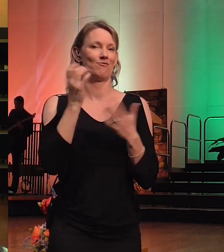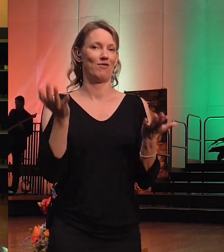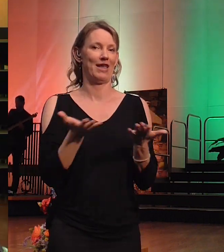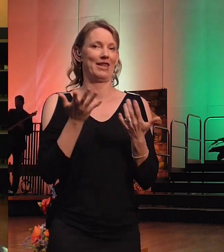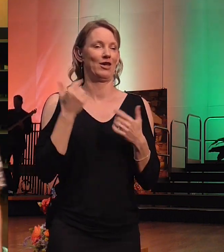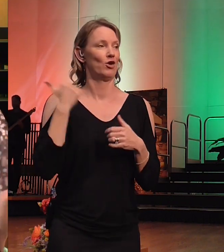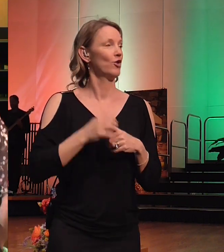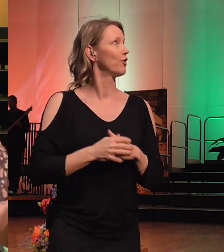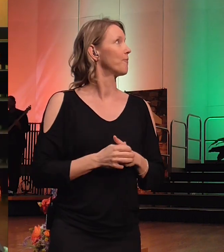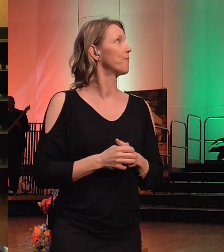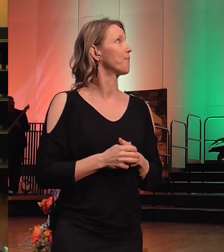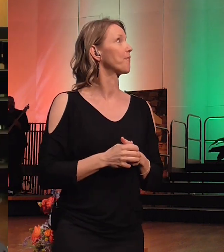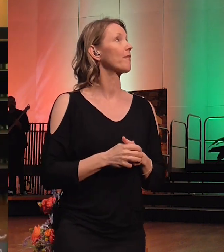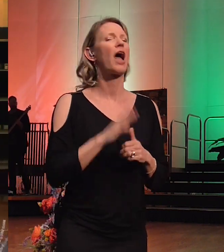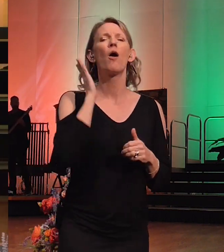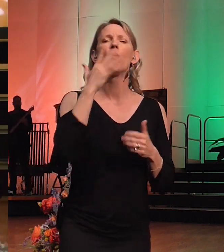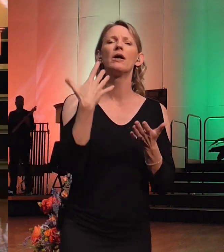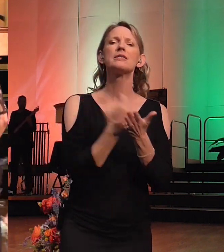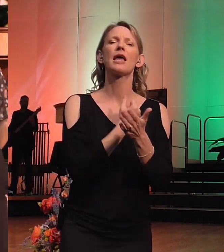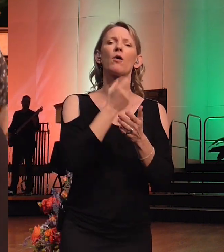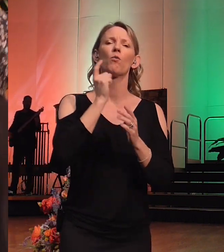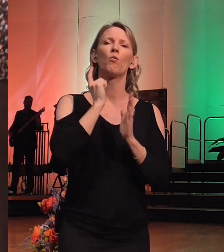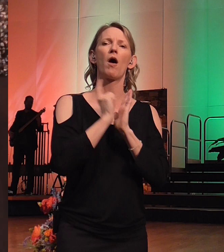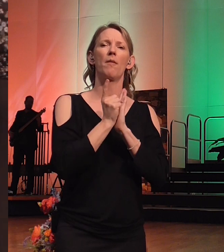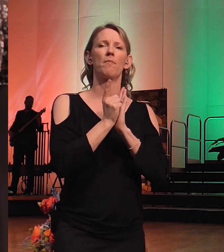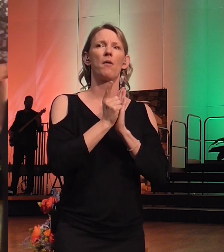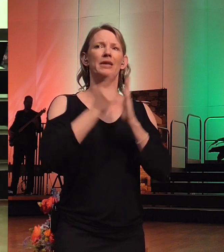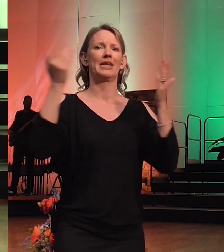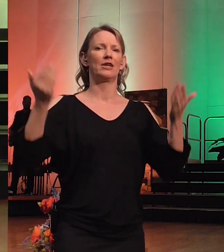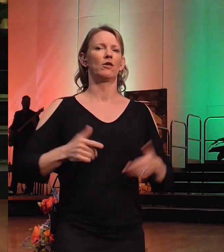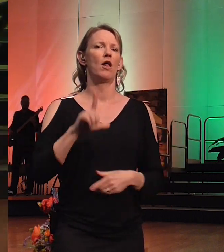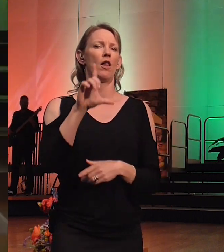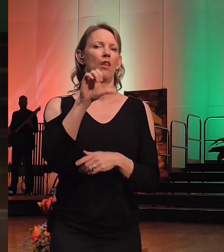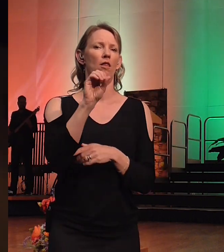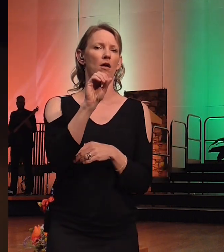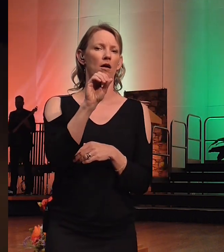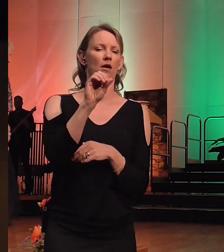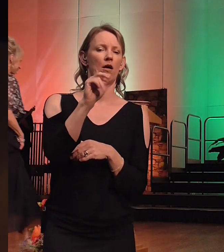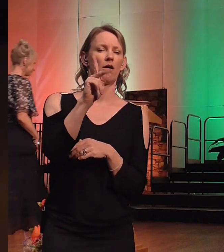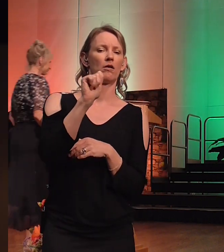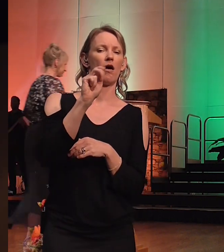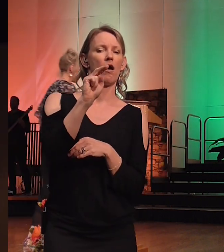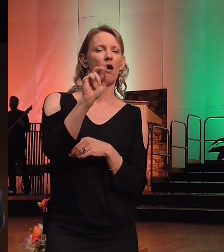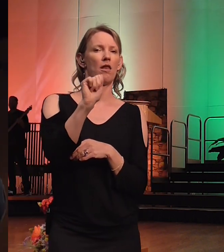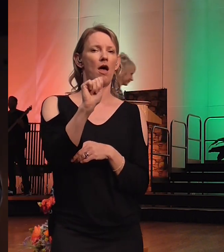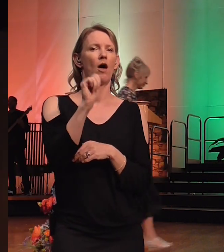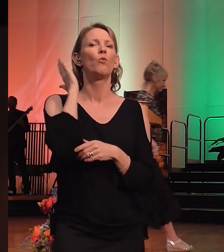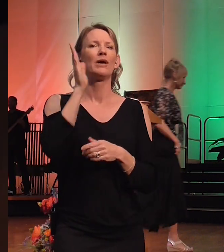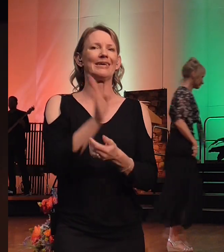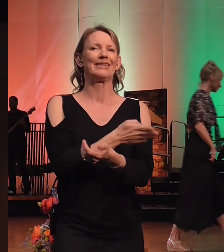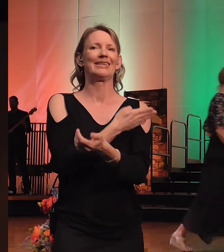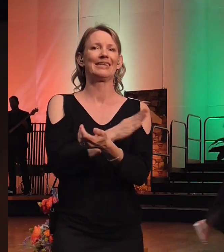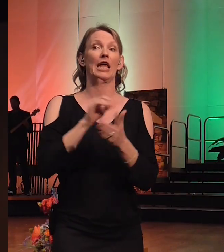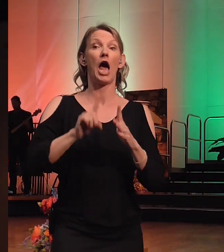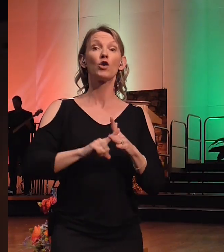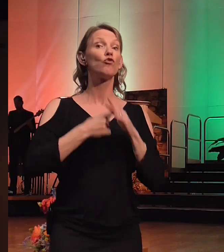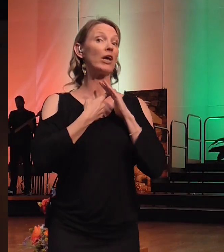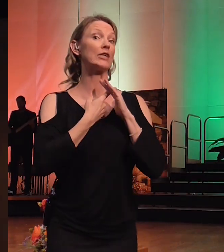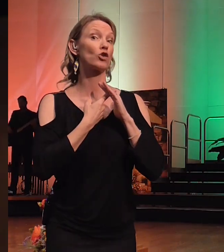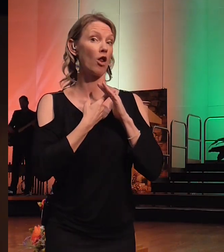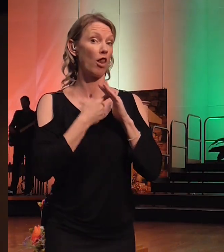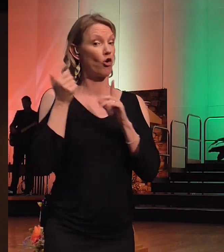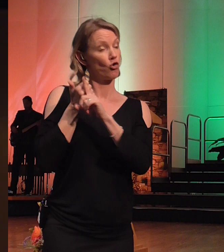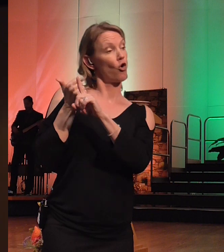here. I'm just going to take one little moment and introduce Lokana. Lokana is going to come out and sing an